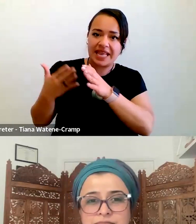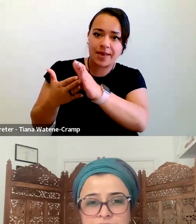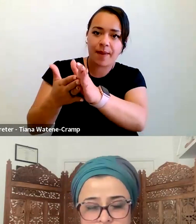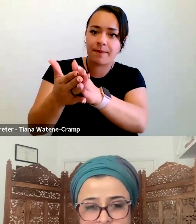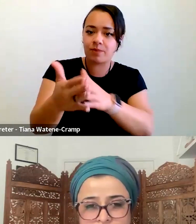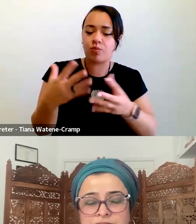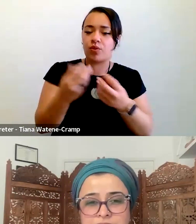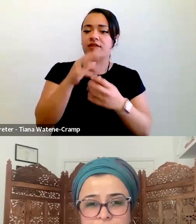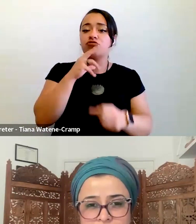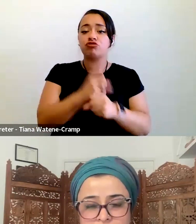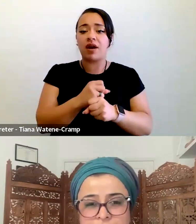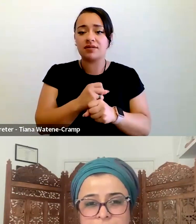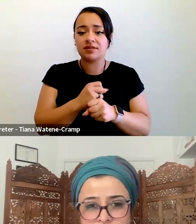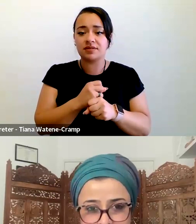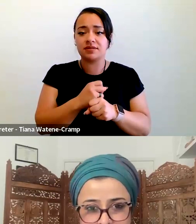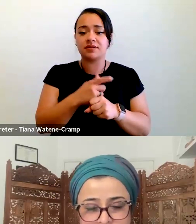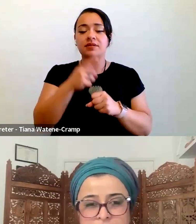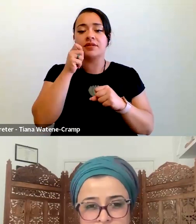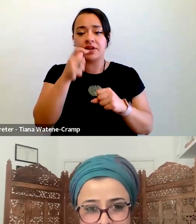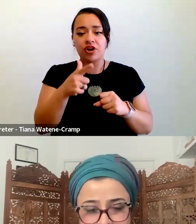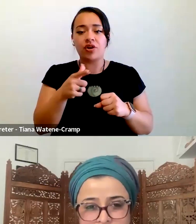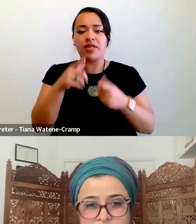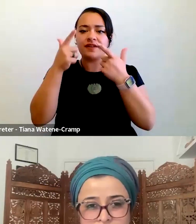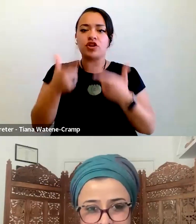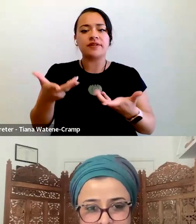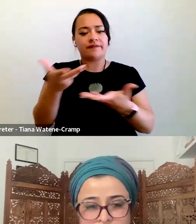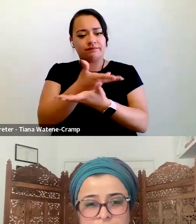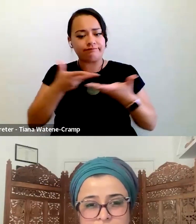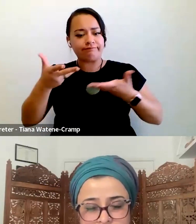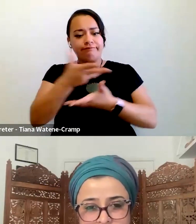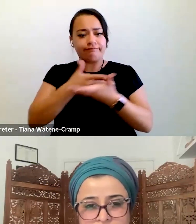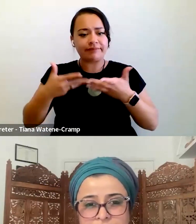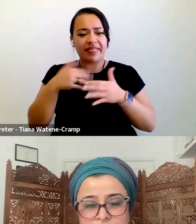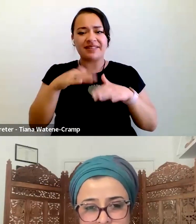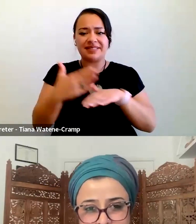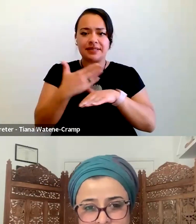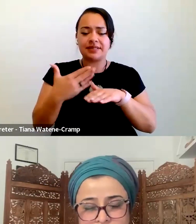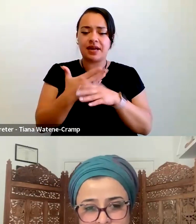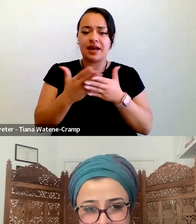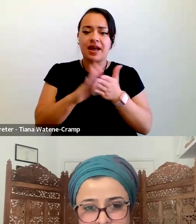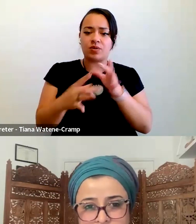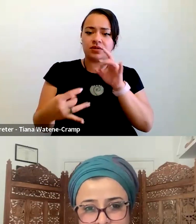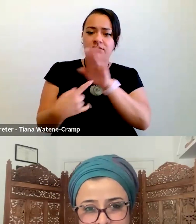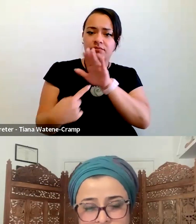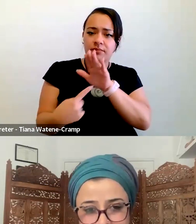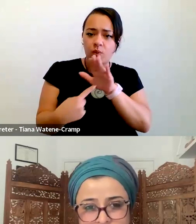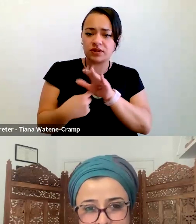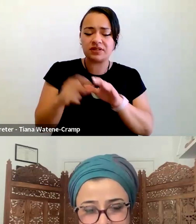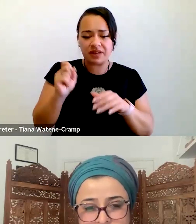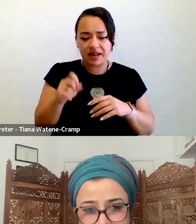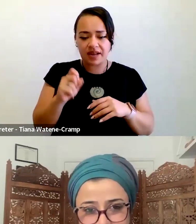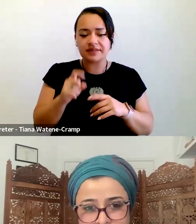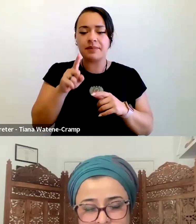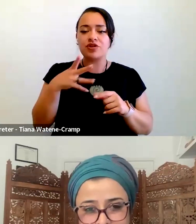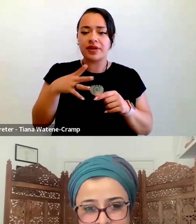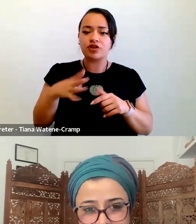this kind of discourse in the sector around the importance of this work. You can't put the cart before the horse. You need to take a